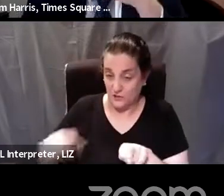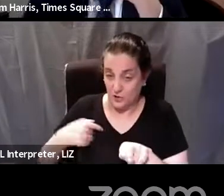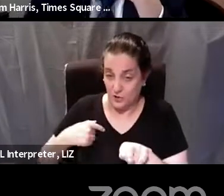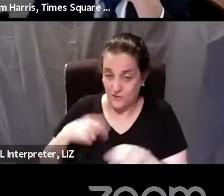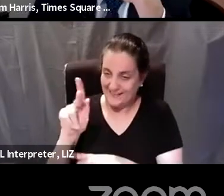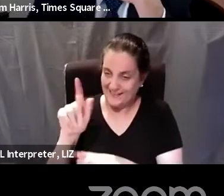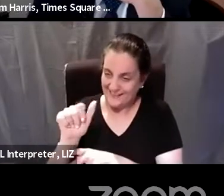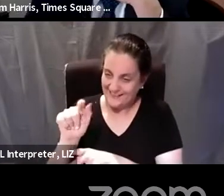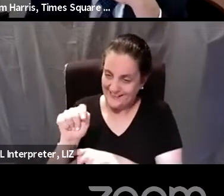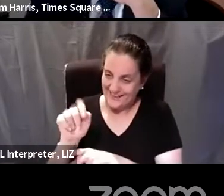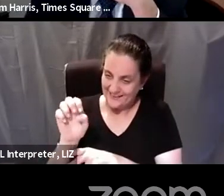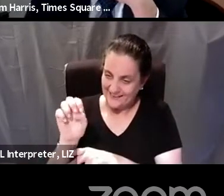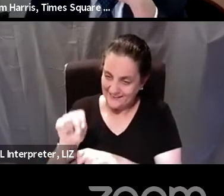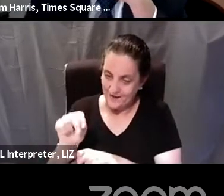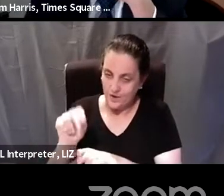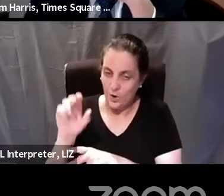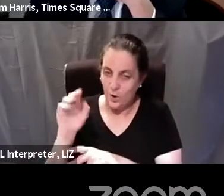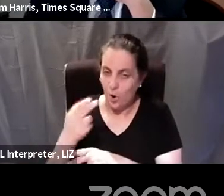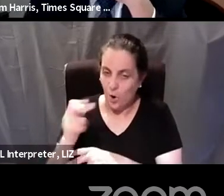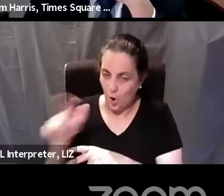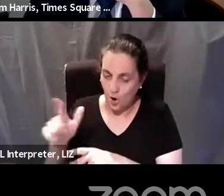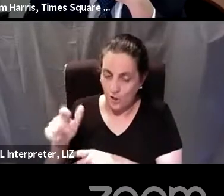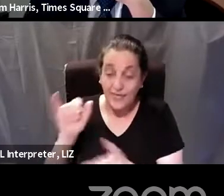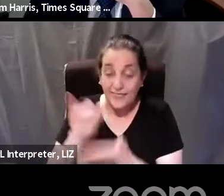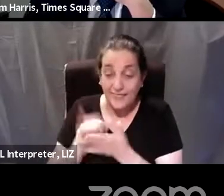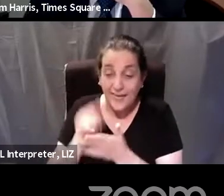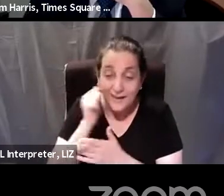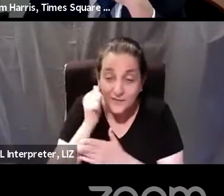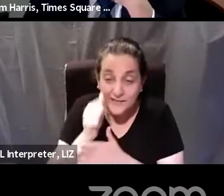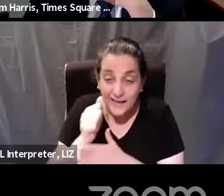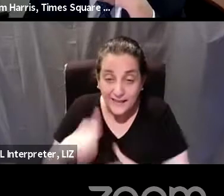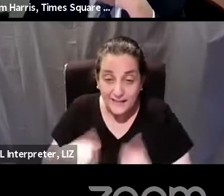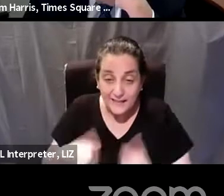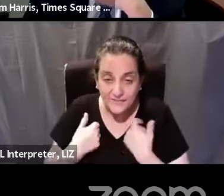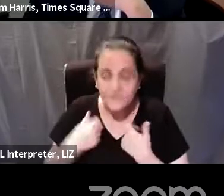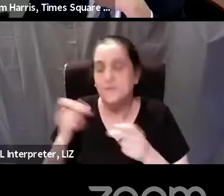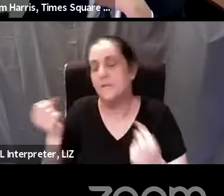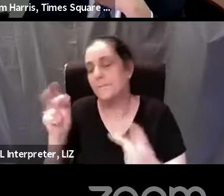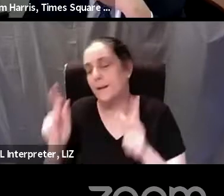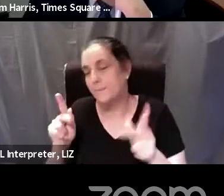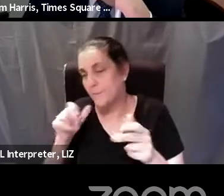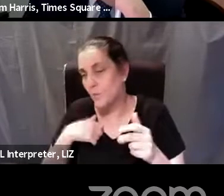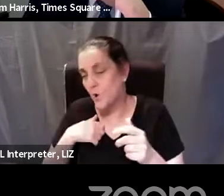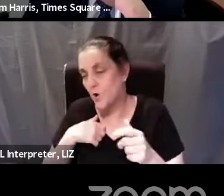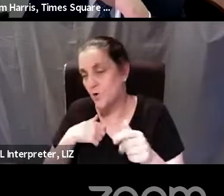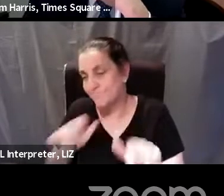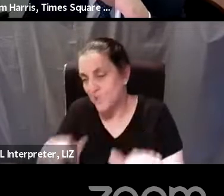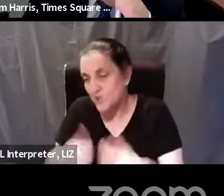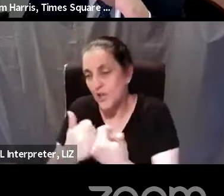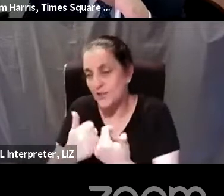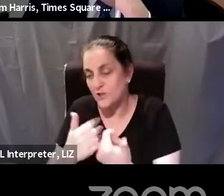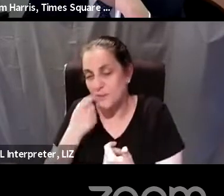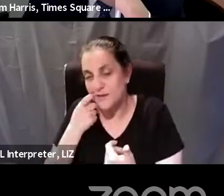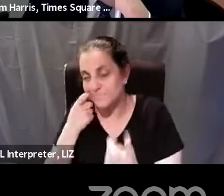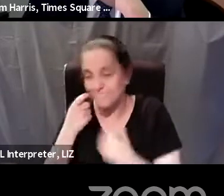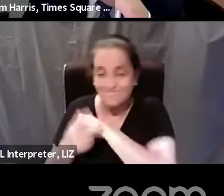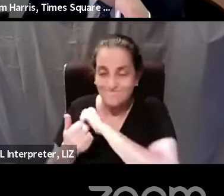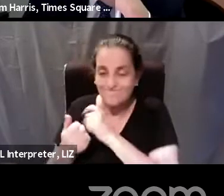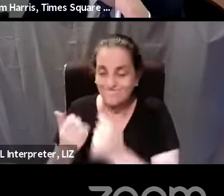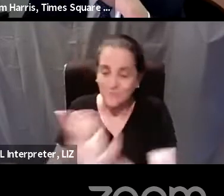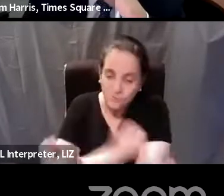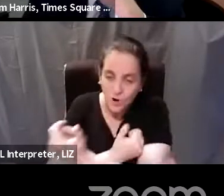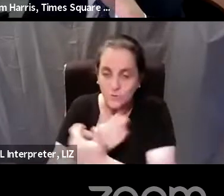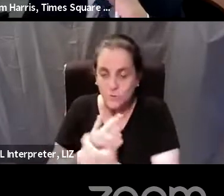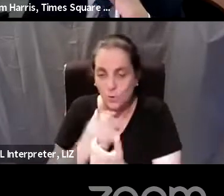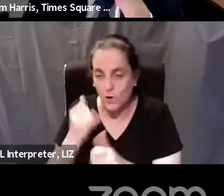Hall, the day-to-day existence was, you know, a lot of people dealing with substance use issues, a lot of people dealing with